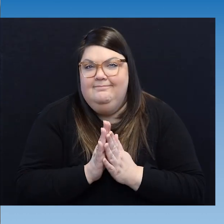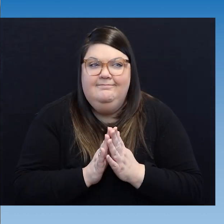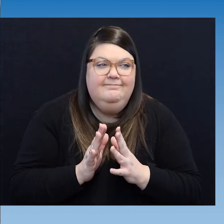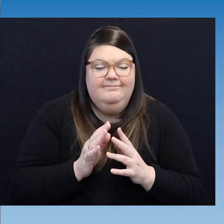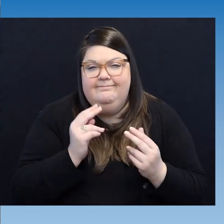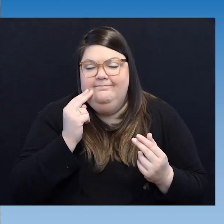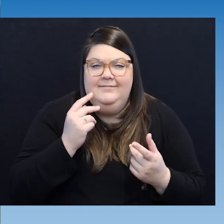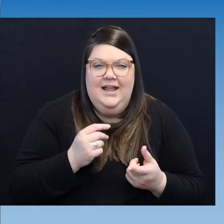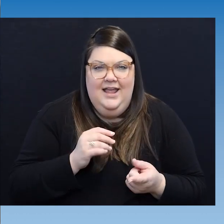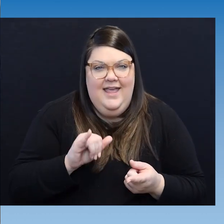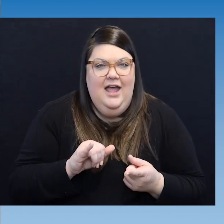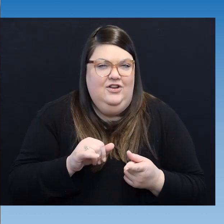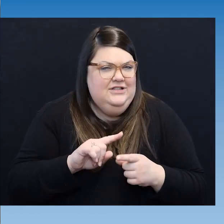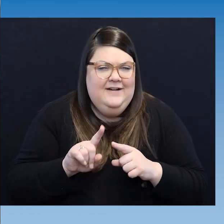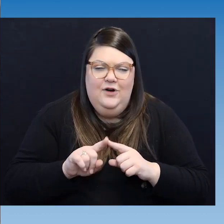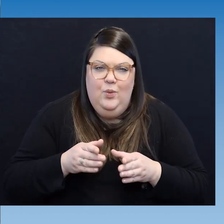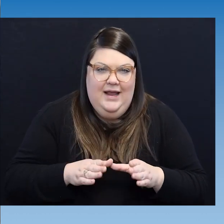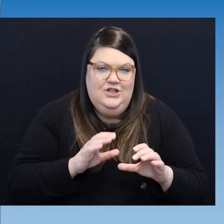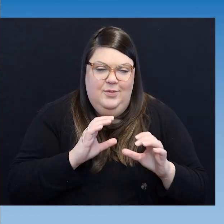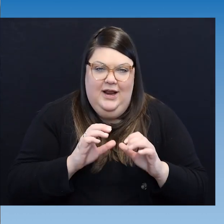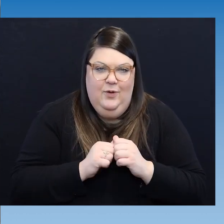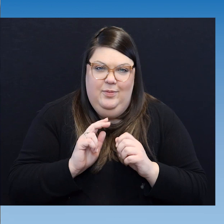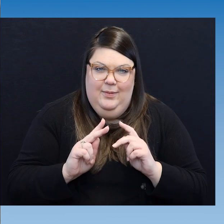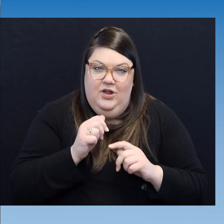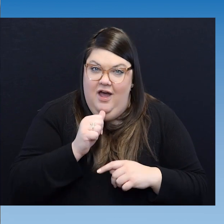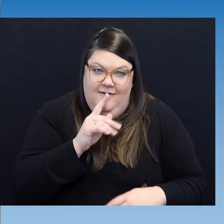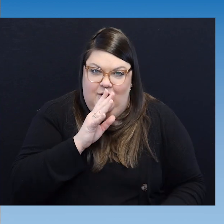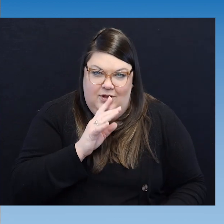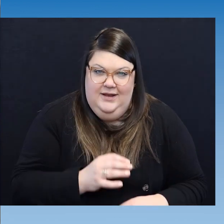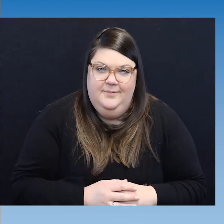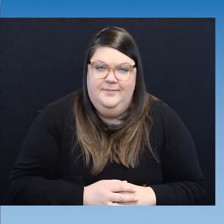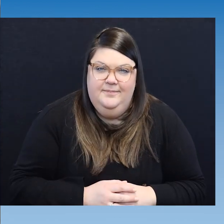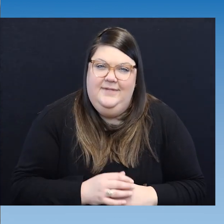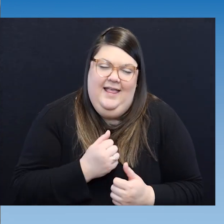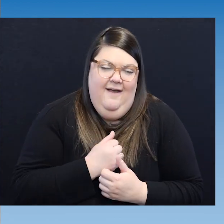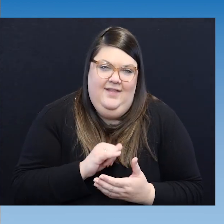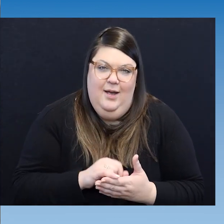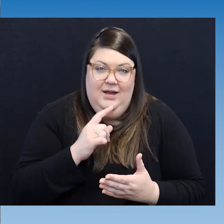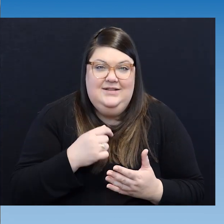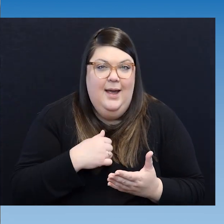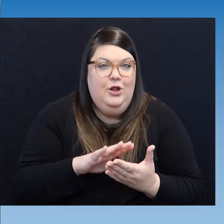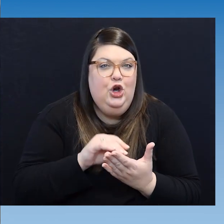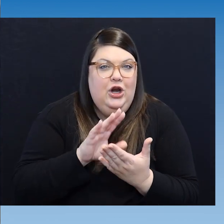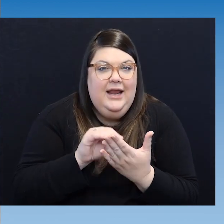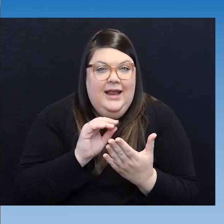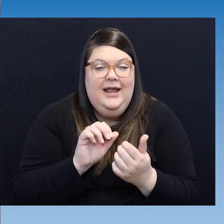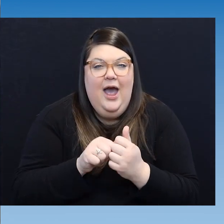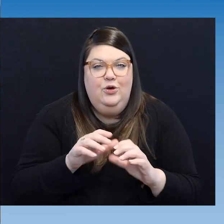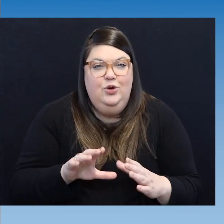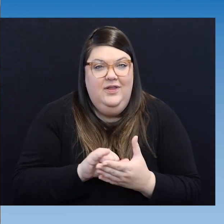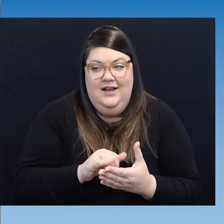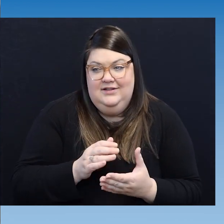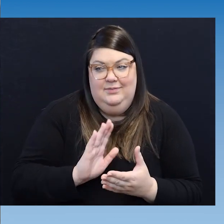So, I mean, it's so many ways to communicate with people, you know, nonverbal people. So, and I love it because I'm learning how to do